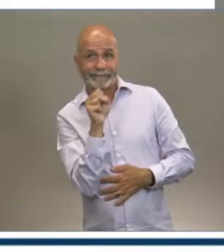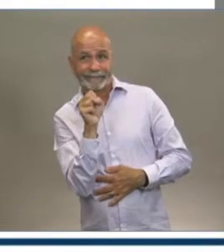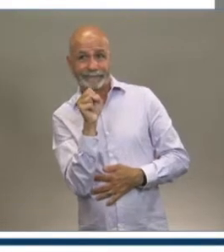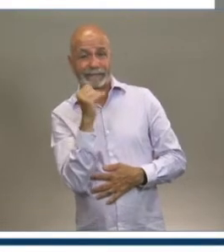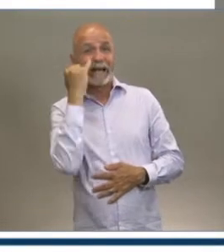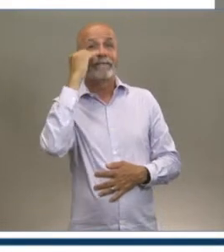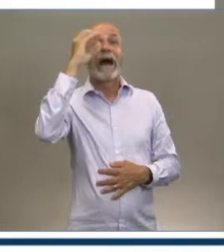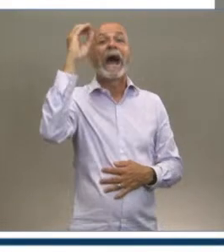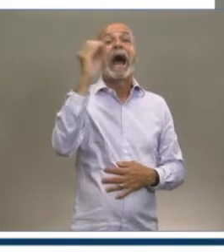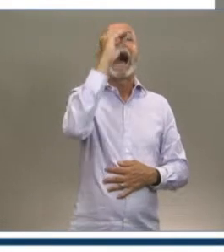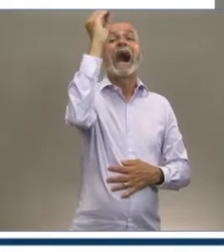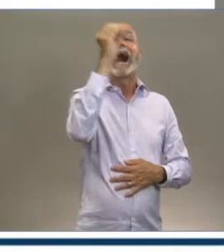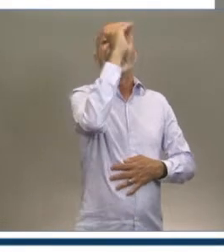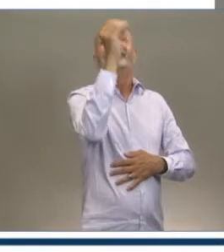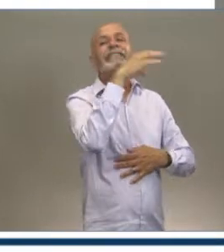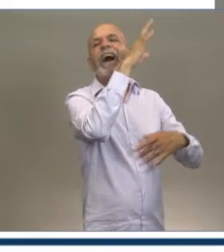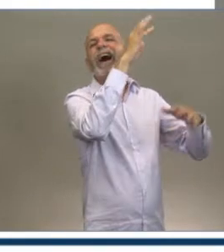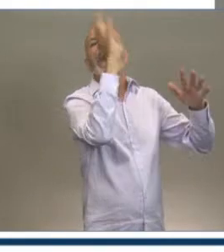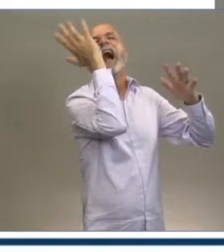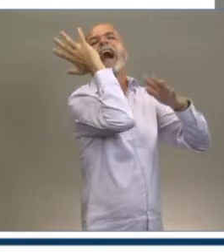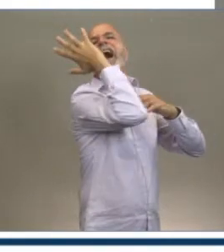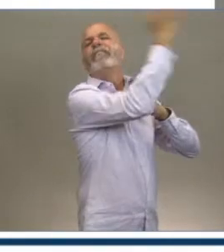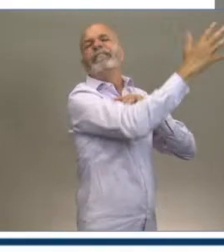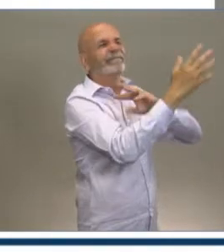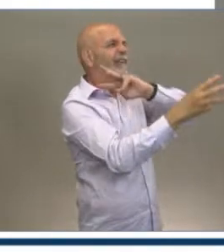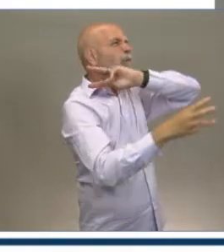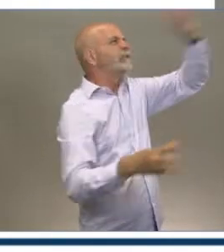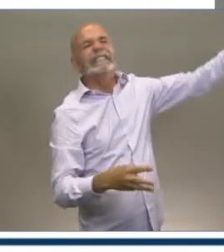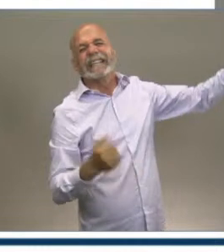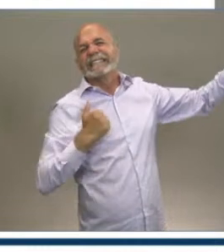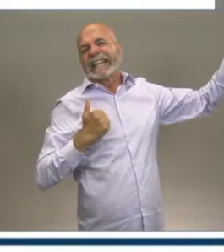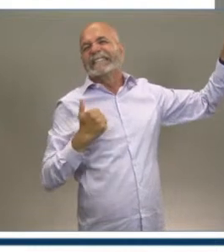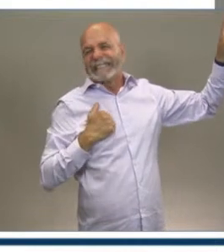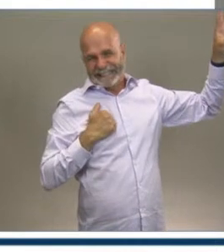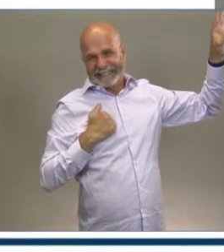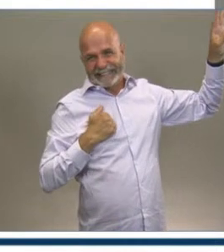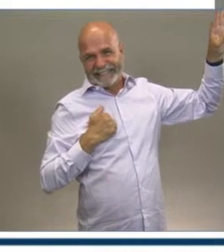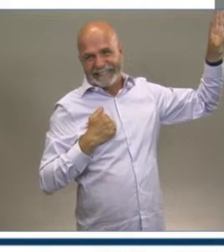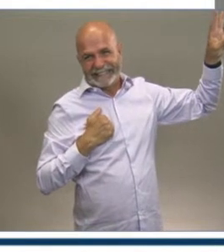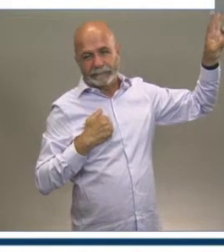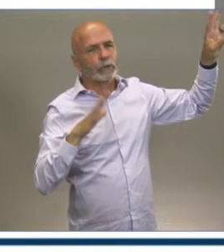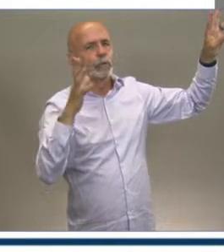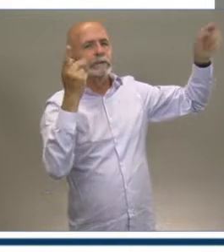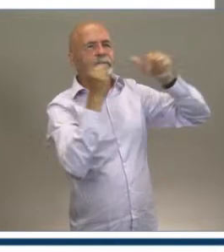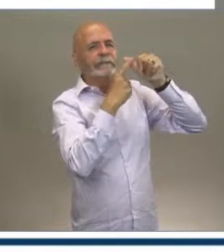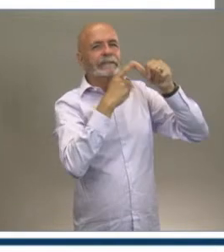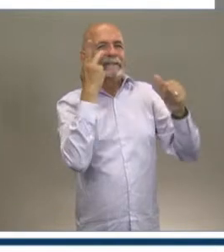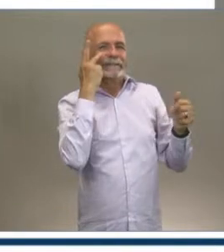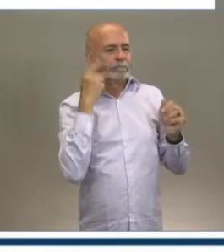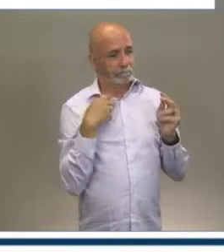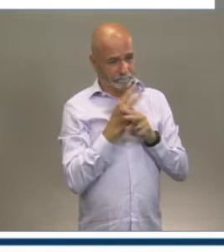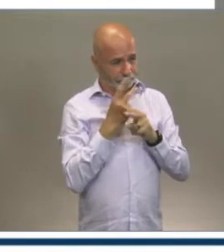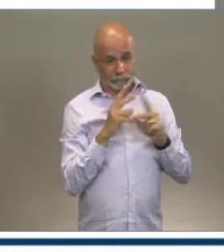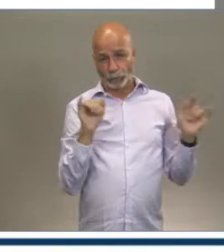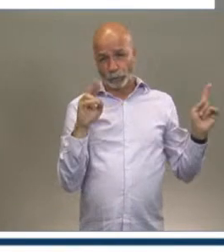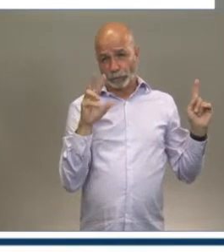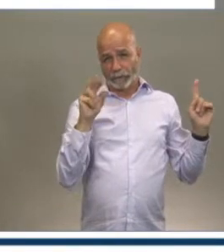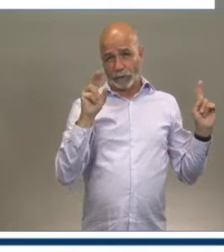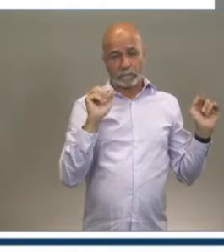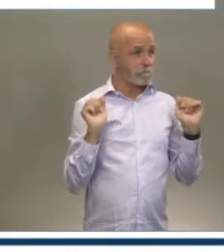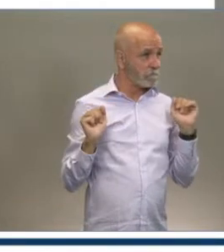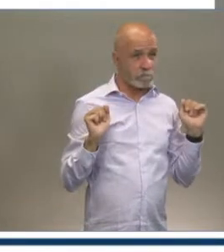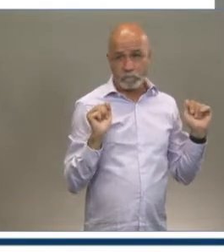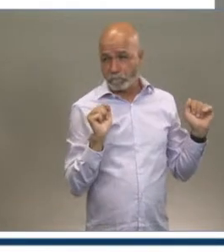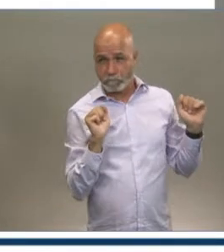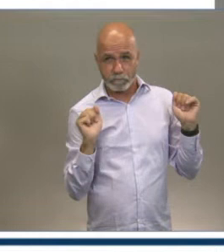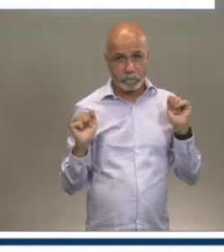30th. Whether we're able to modify for those traveling to and from New Brunswick, Nova Scotia, as the Premier said, we're going to watch the